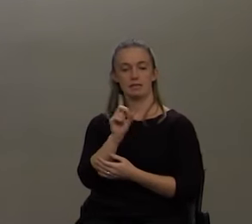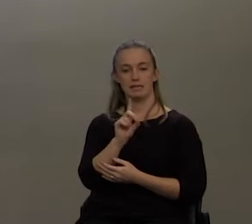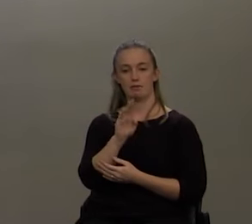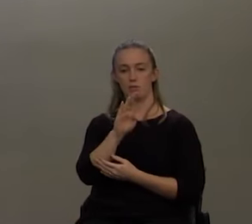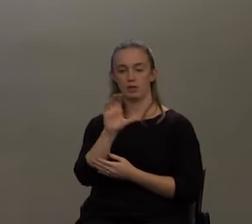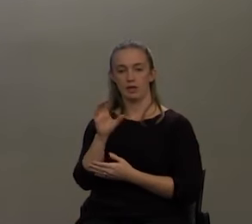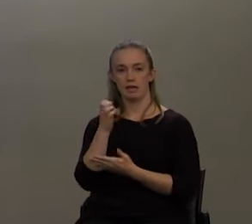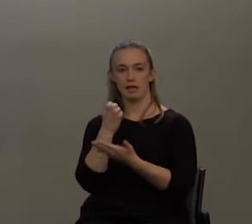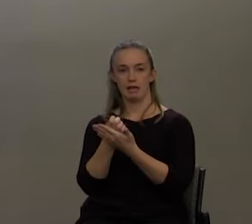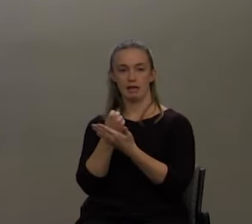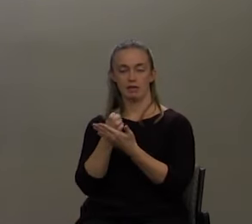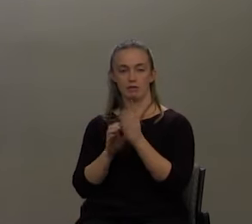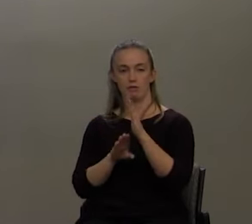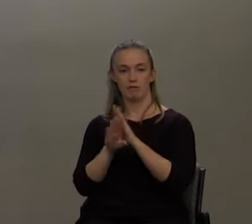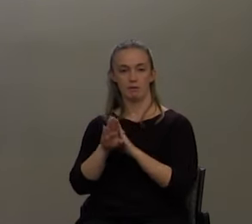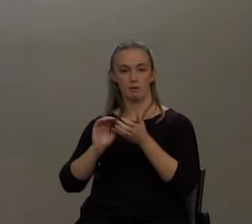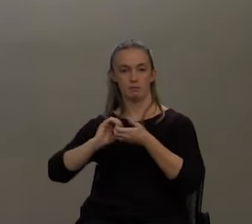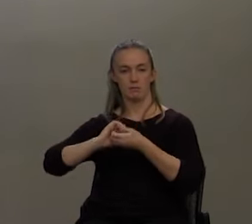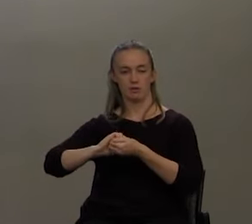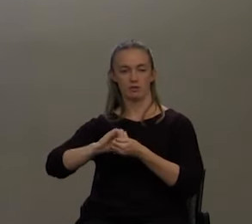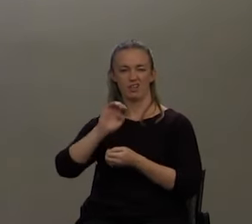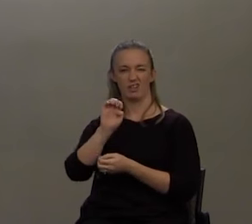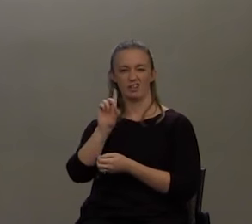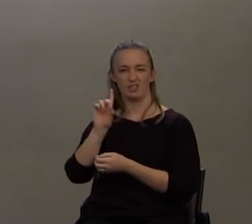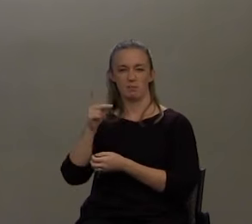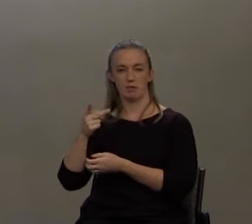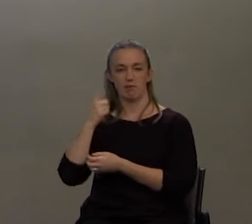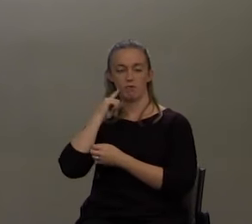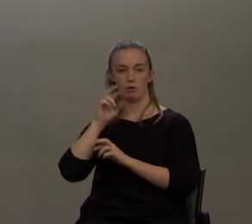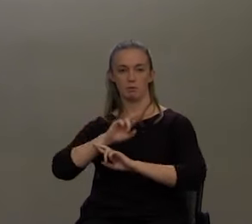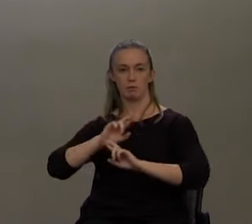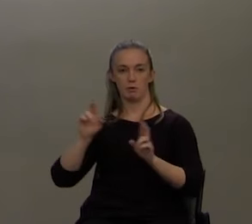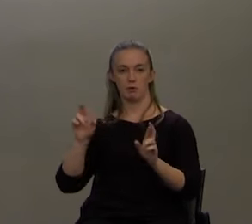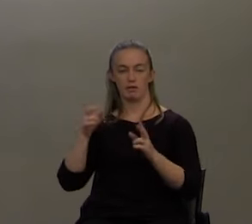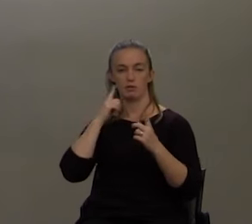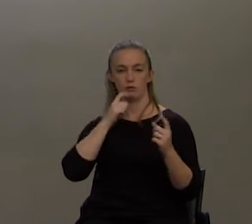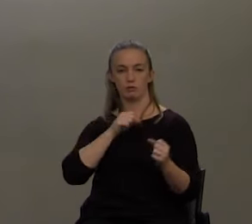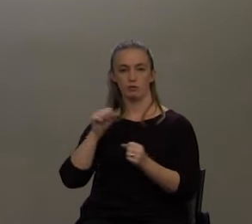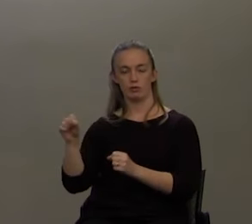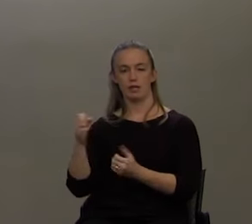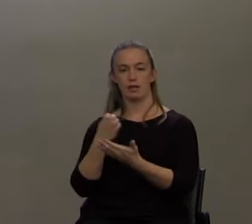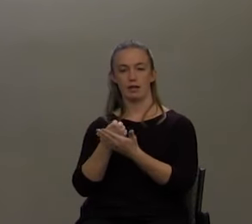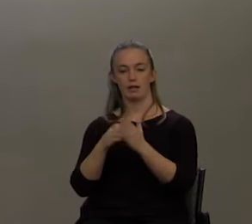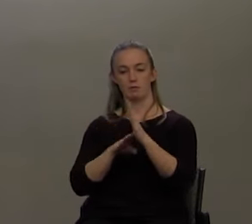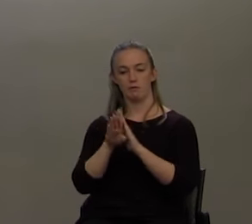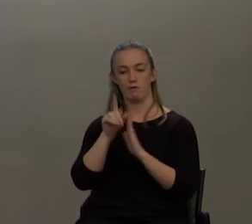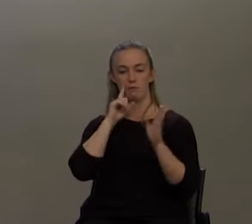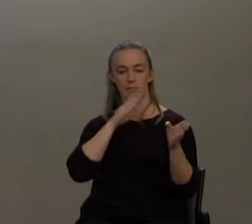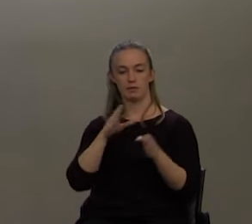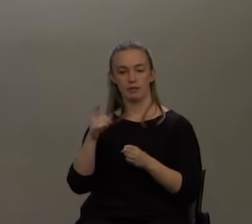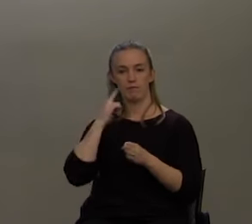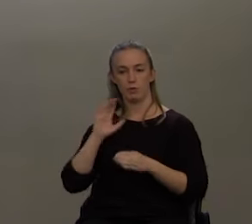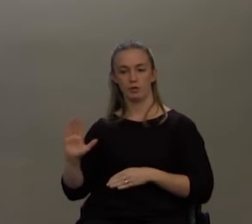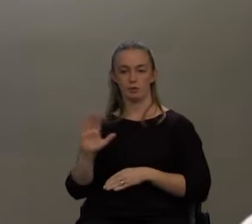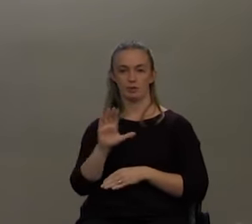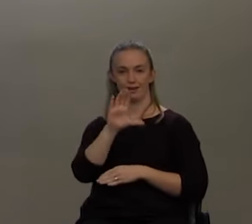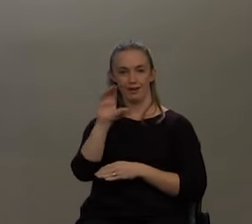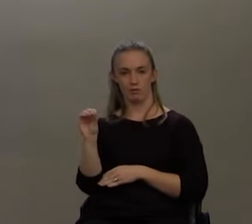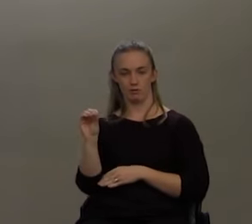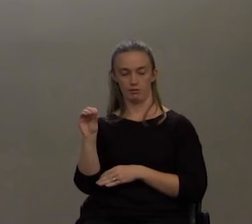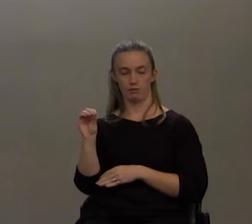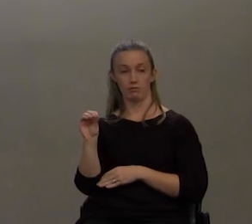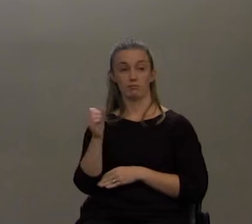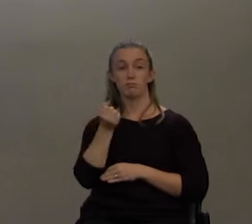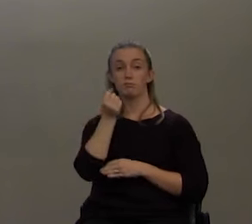Danville County Economic Development Partnership to prepare a strategic economic development plan for the county. Tonight is